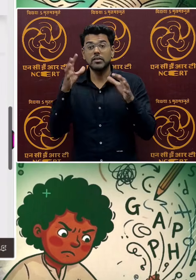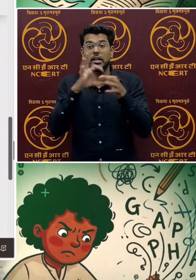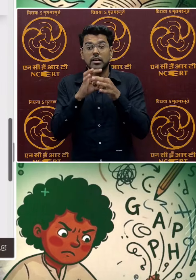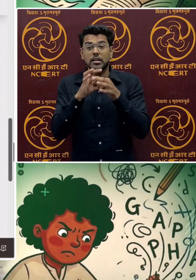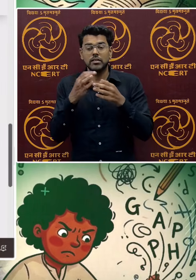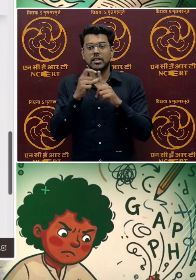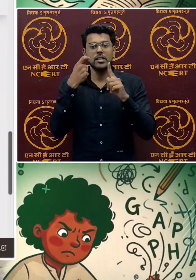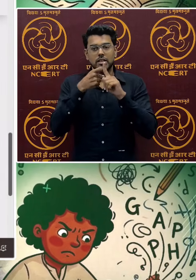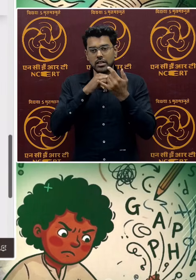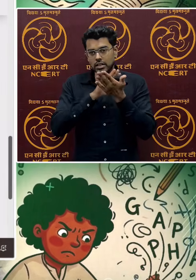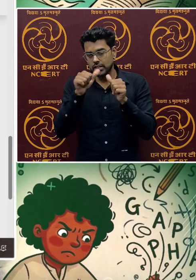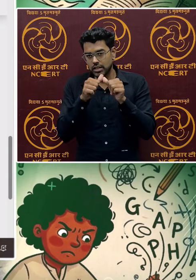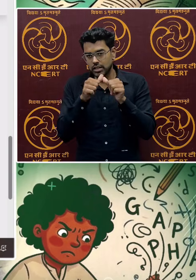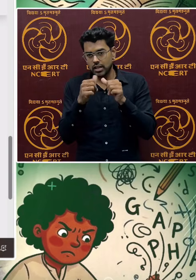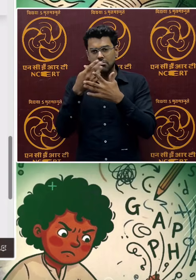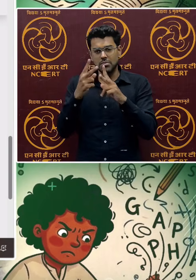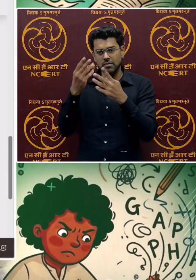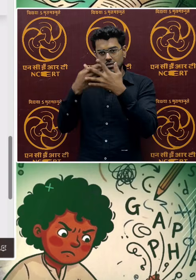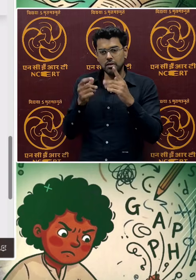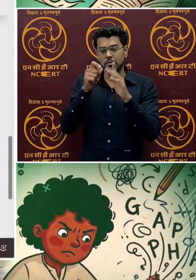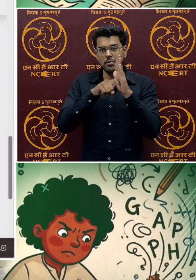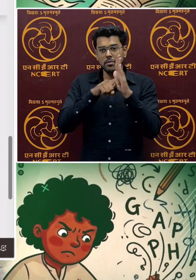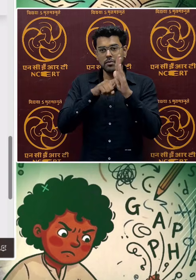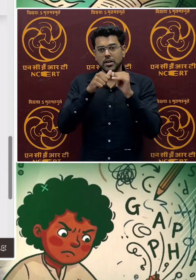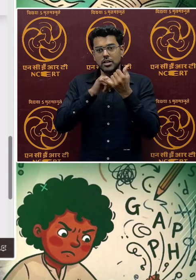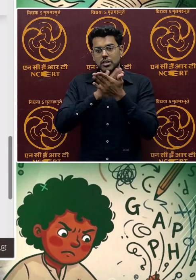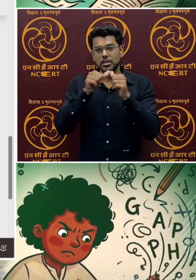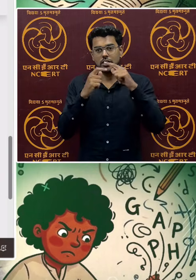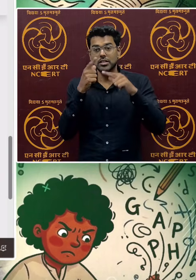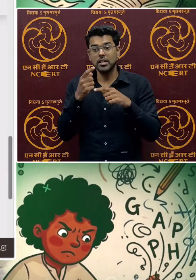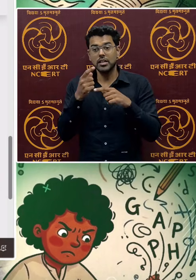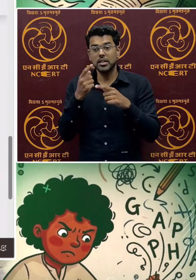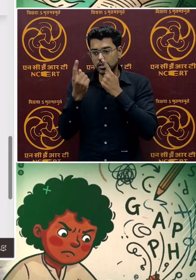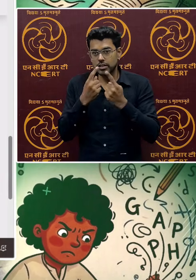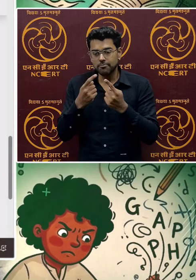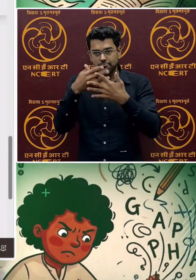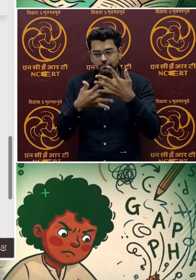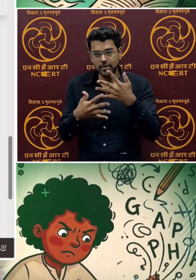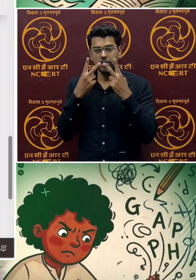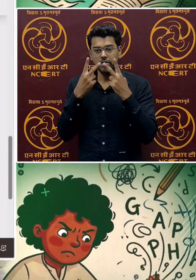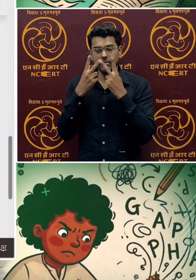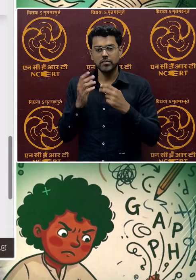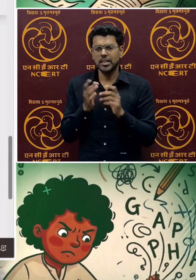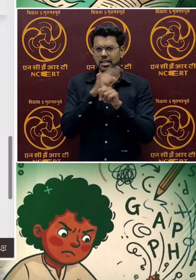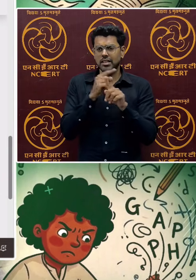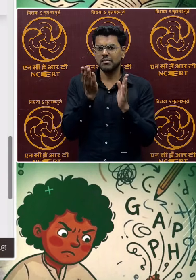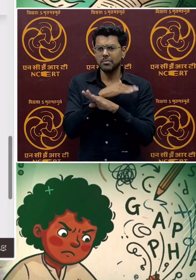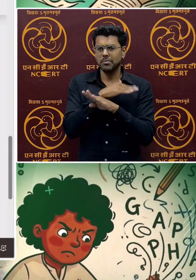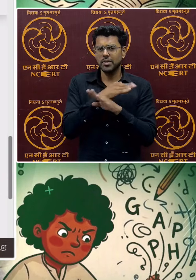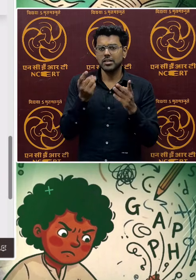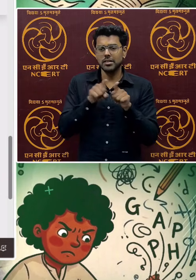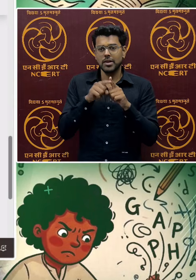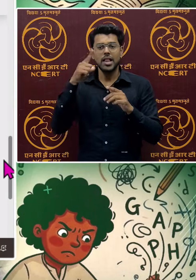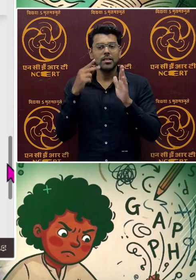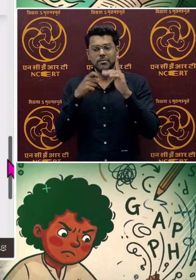Diksha platform, Swam, Nishtha, and then we have Prashas, which is a screening checklist. And Again, we talked about it yesterday also. You can click on the